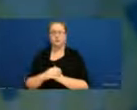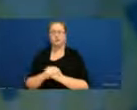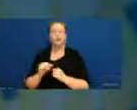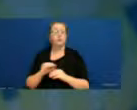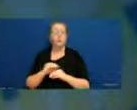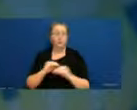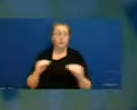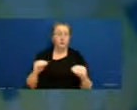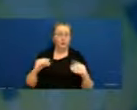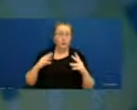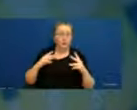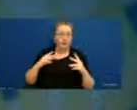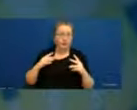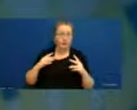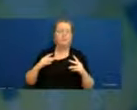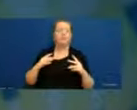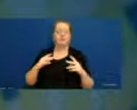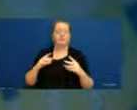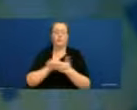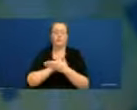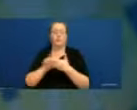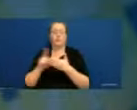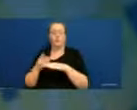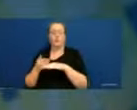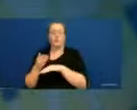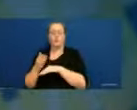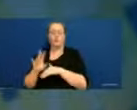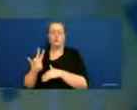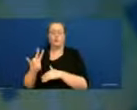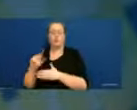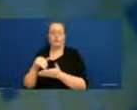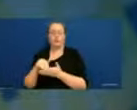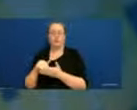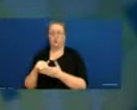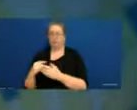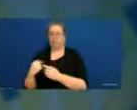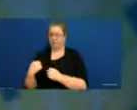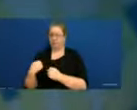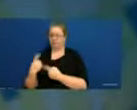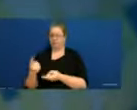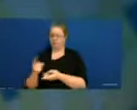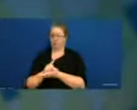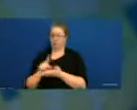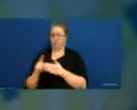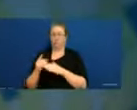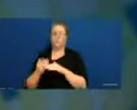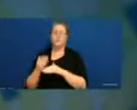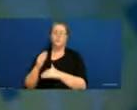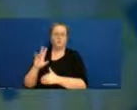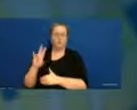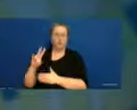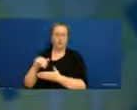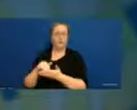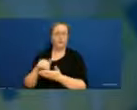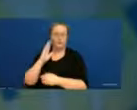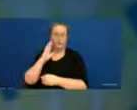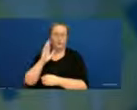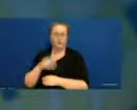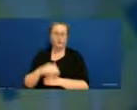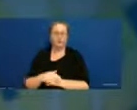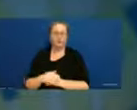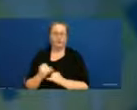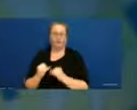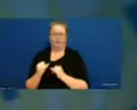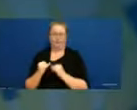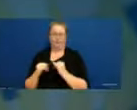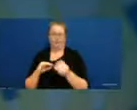the weeks where we haven't had statutory holidays been over 7,000. I would expect this week's total to go over 7,000 when the final numbers come